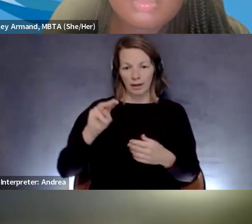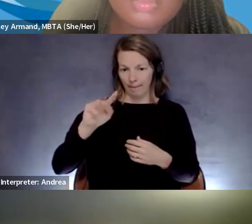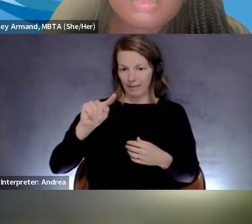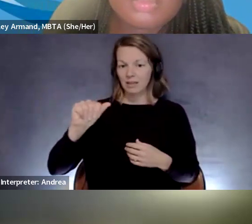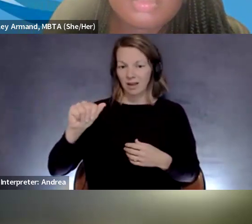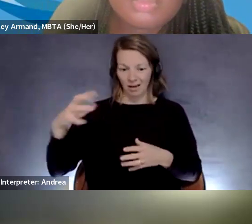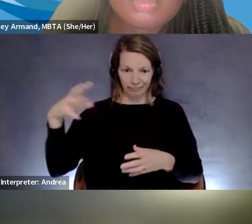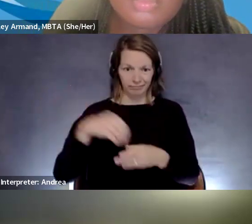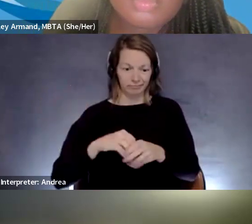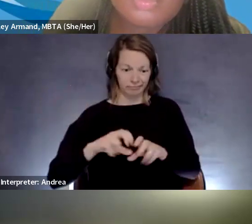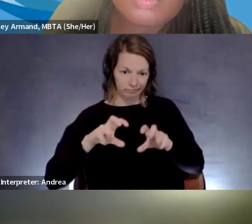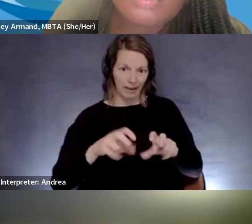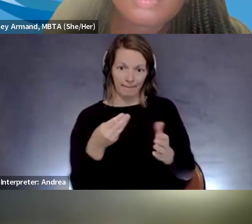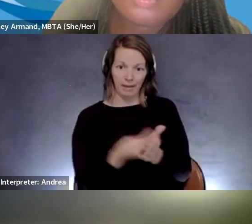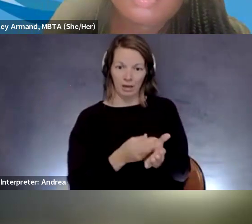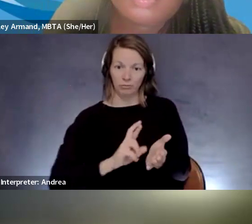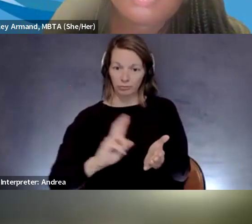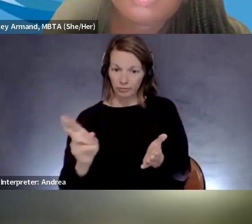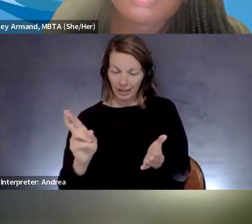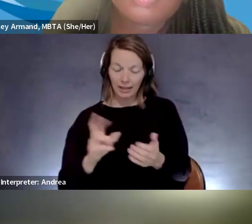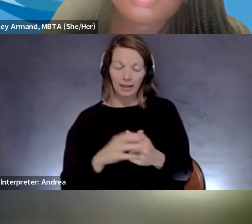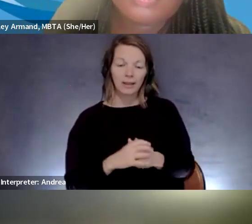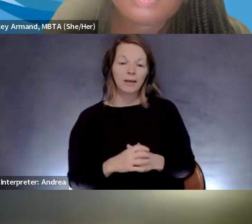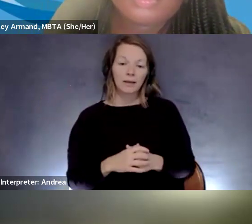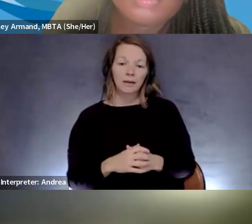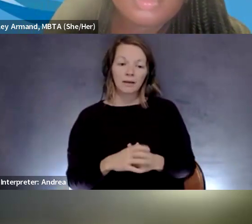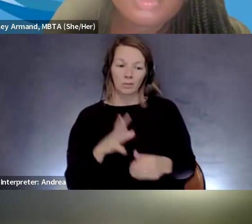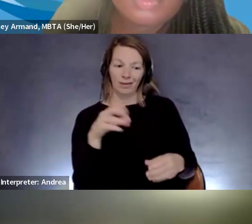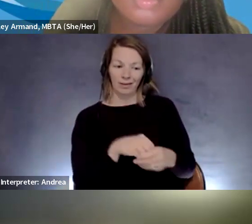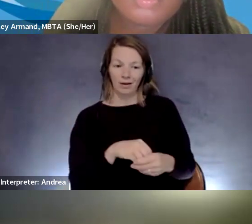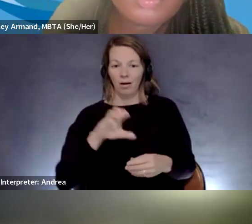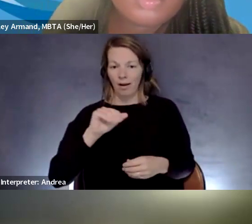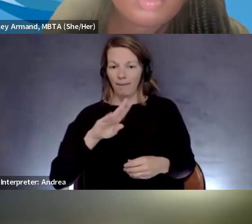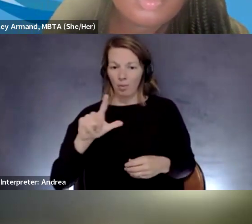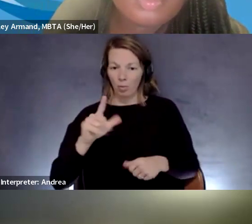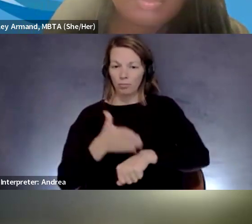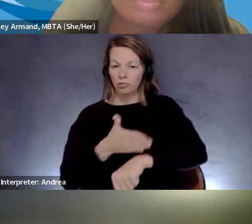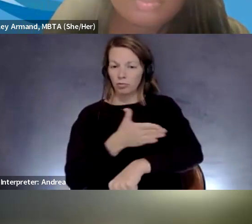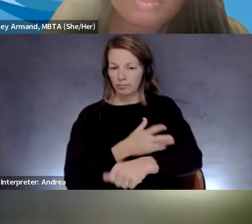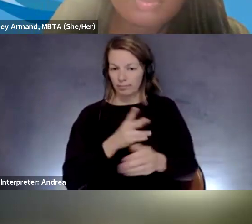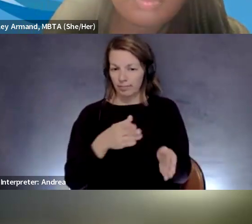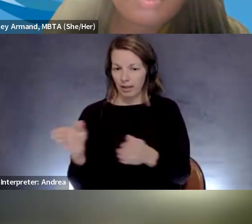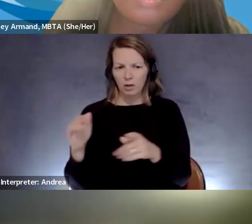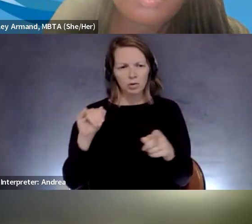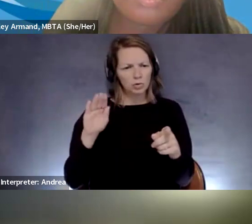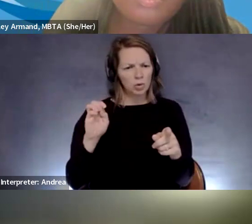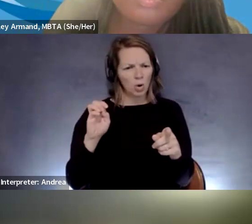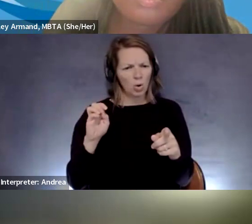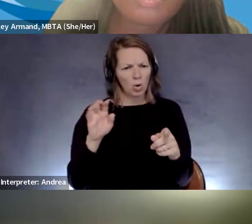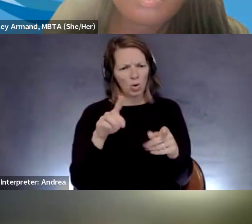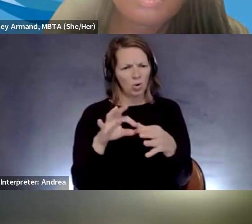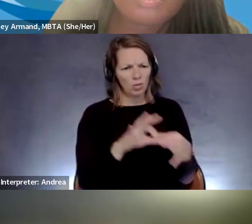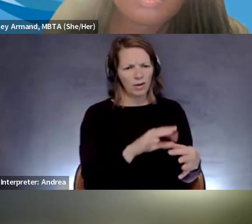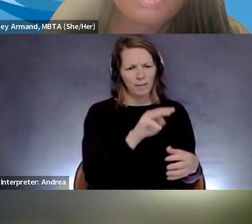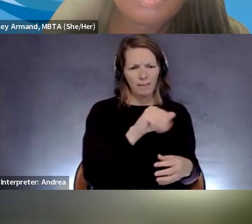do have money to move it forward. It is in our capital improvement plan. Joe, you can speak a little bit to the coordination with